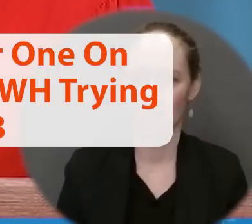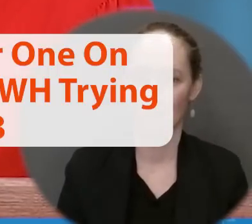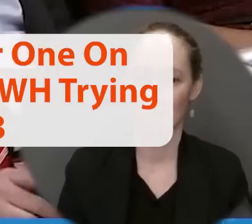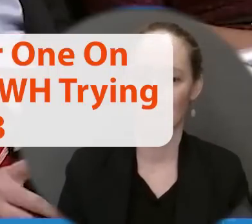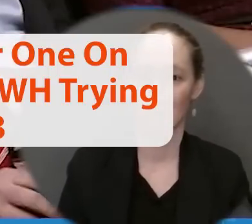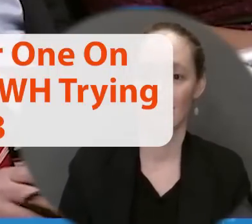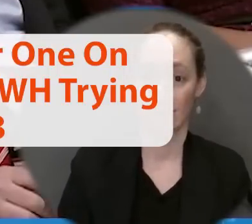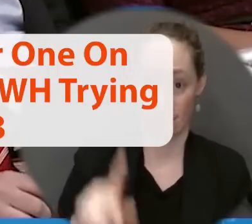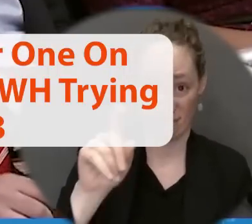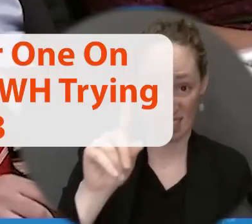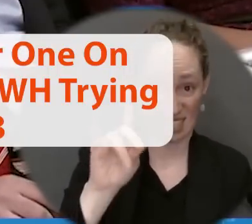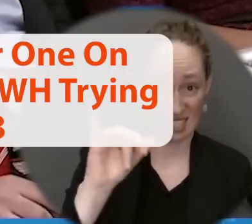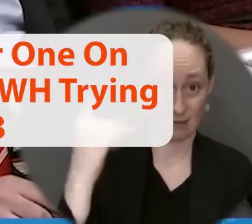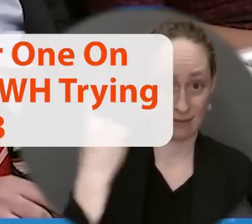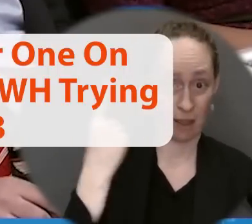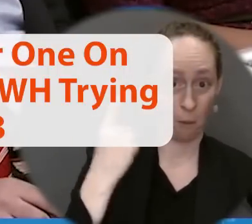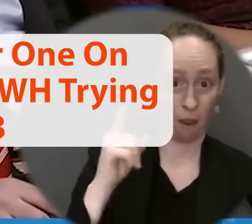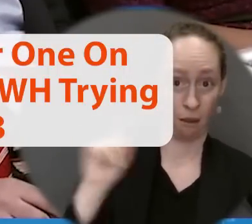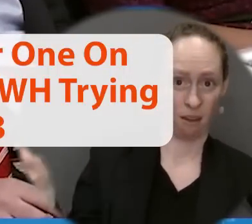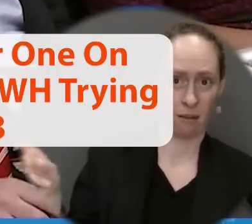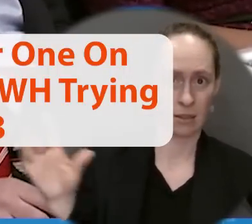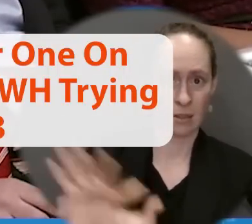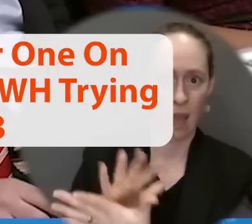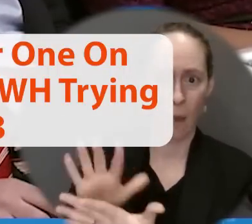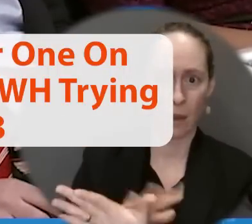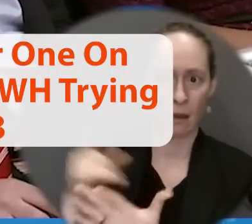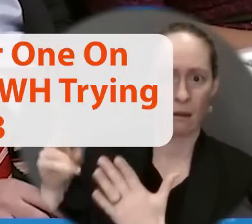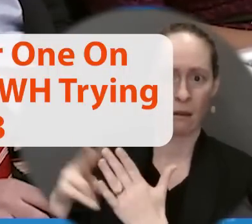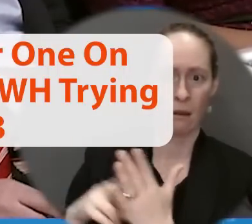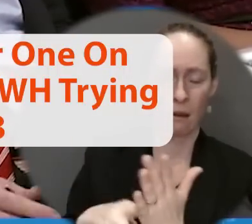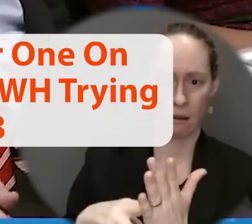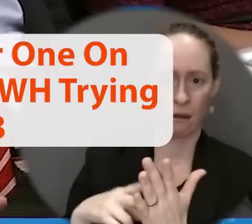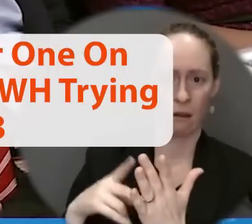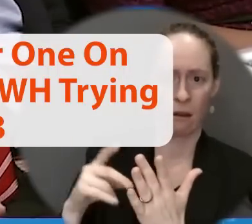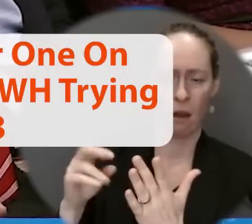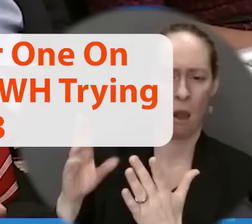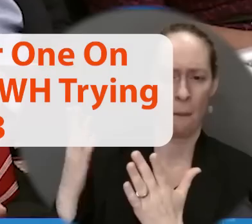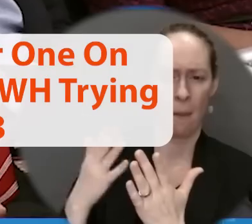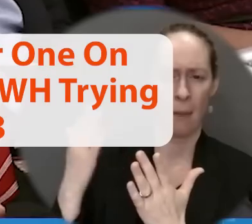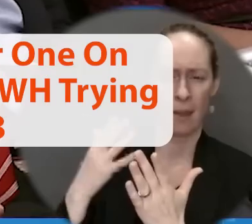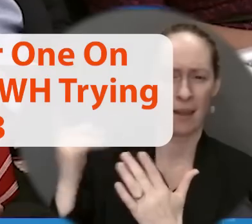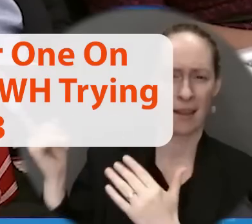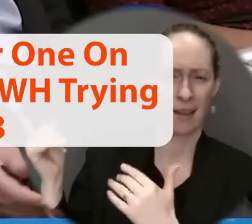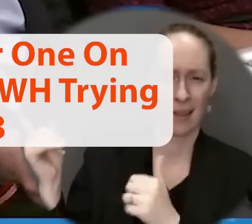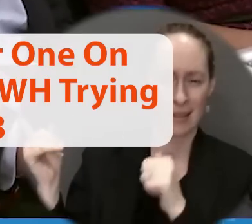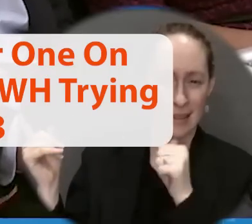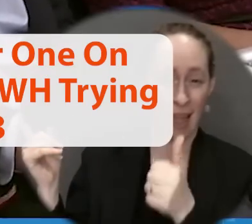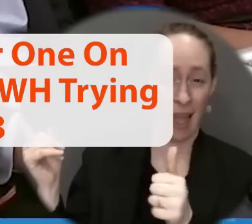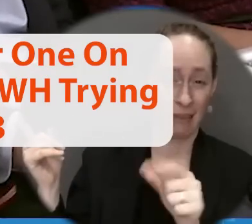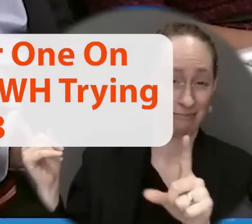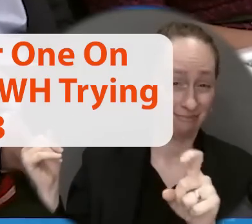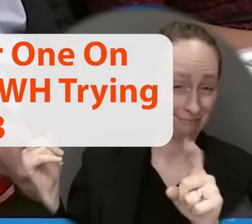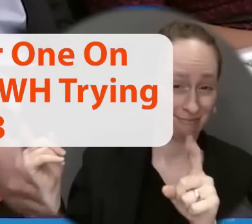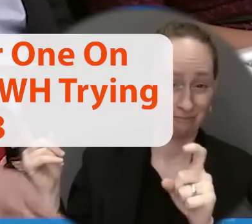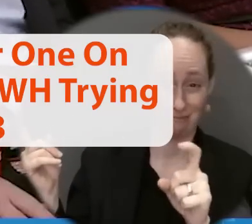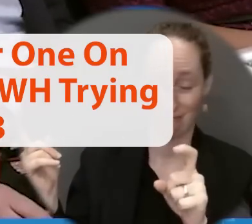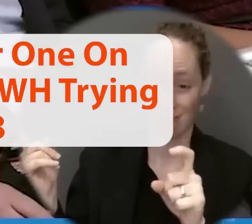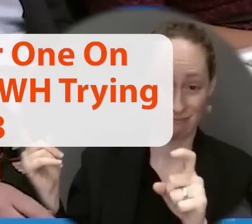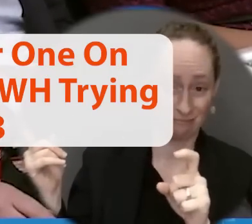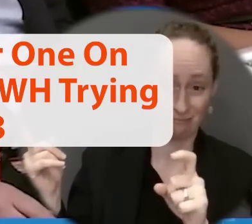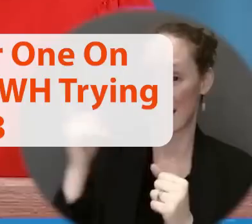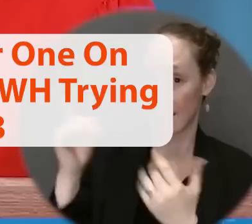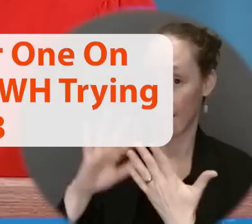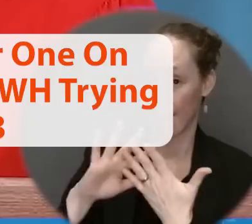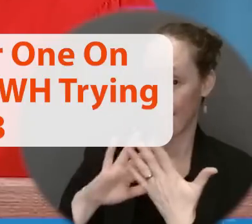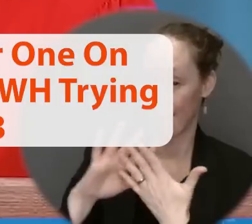president a statement to read on Tuesday that was incomplete at best, misleading at worst.